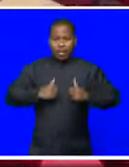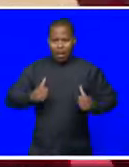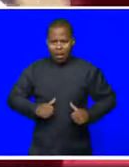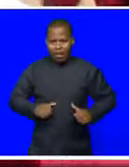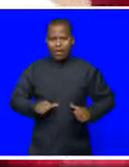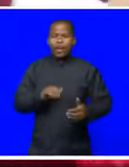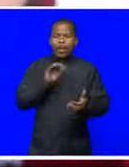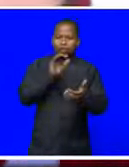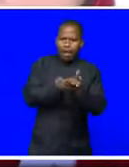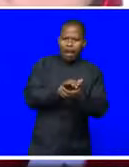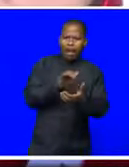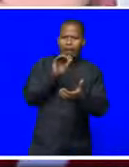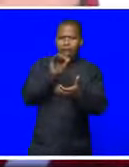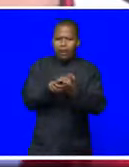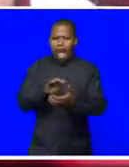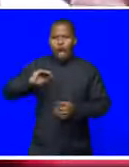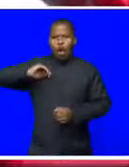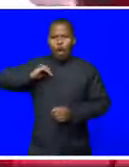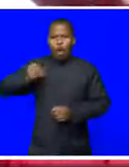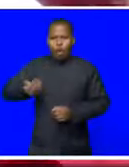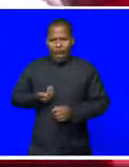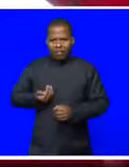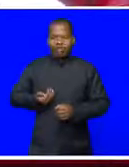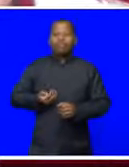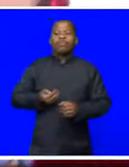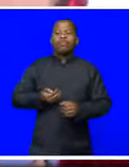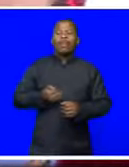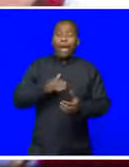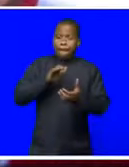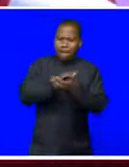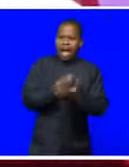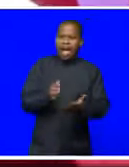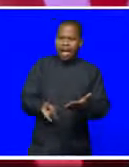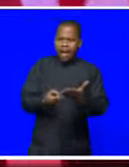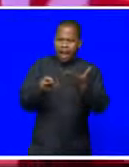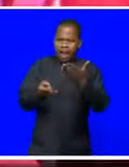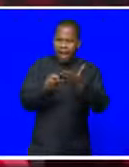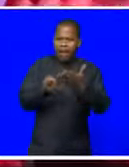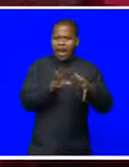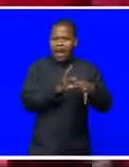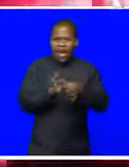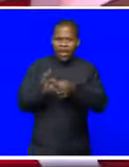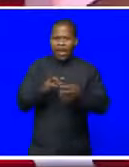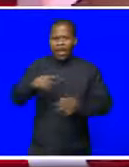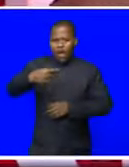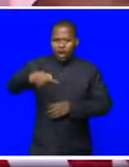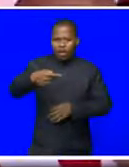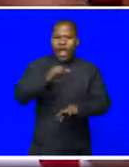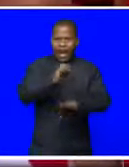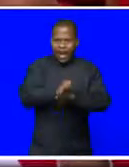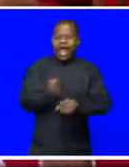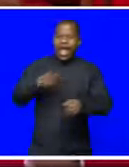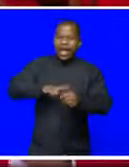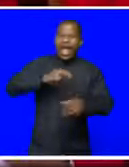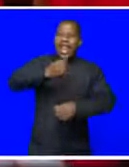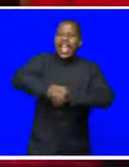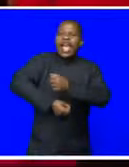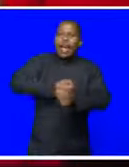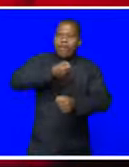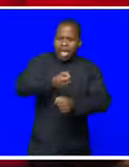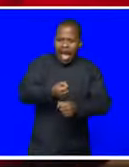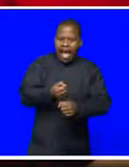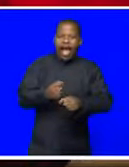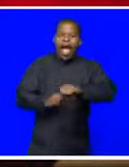Methodist Church who have religiously extended a helping hand towards the organization every year and without